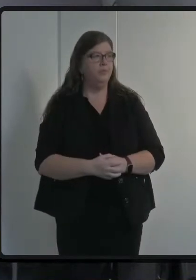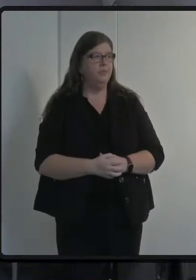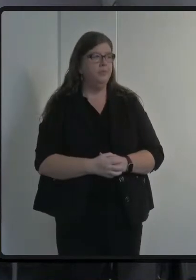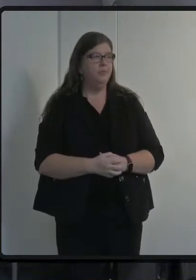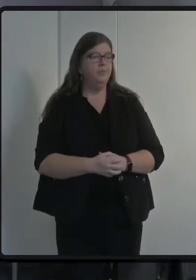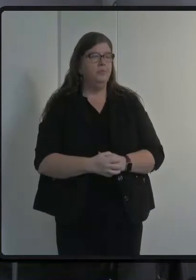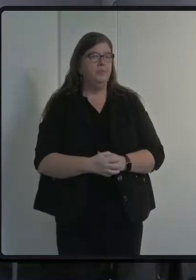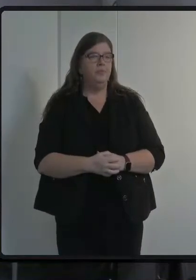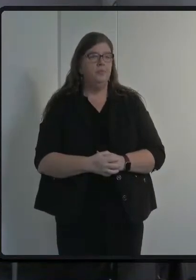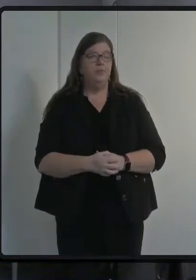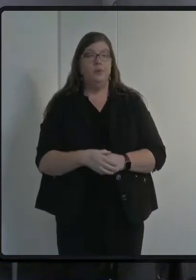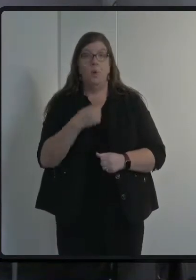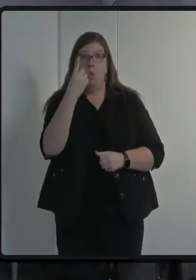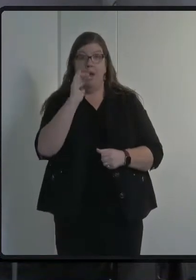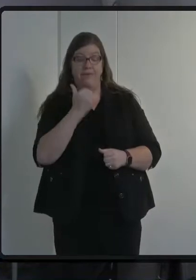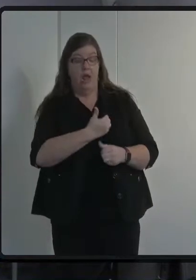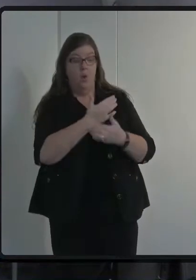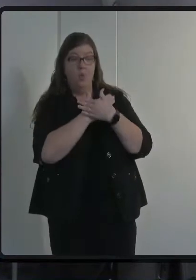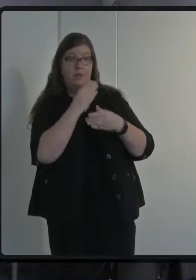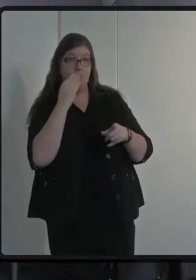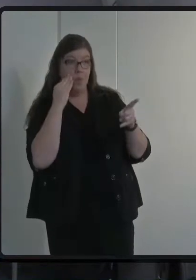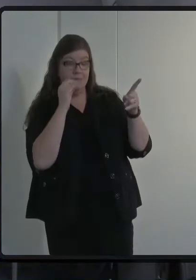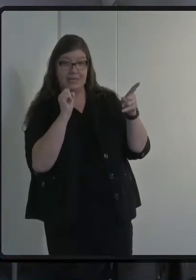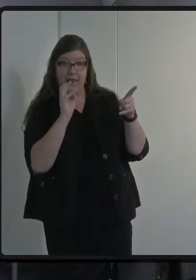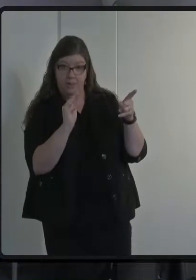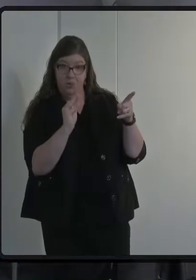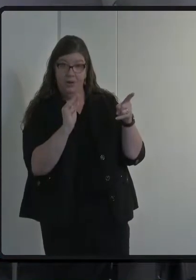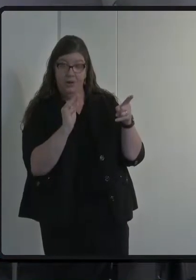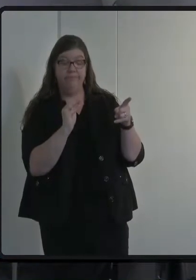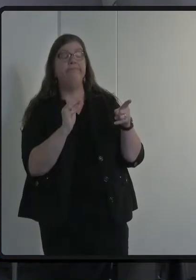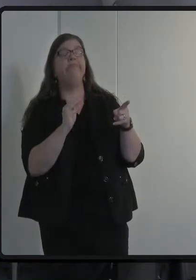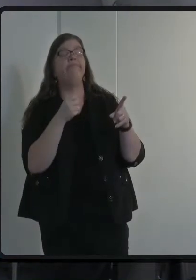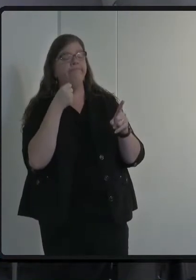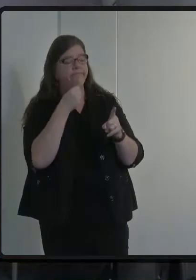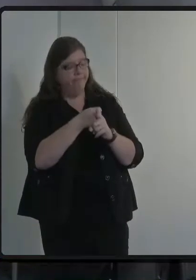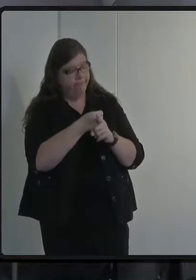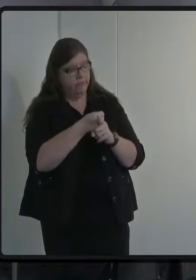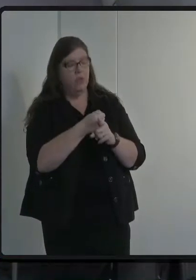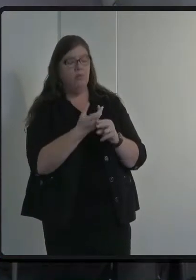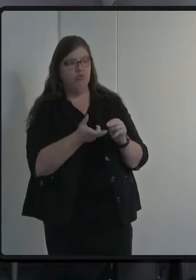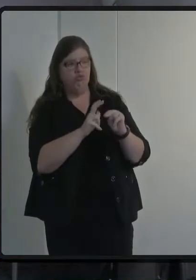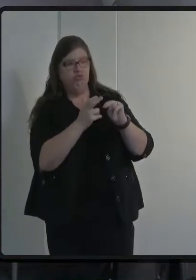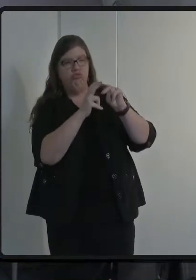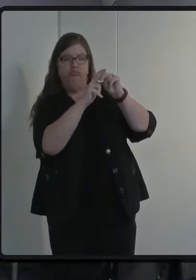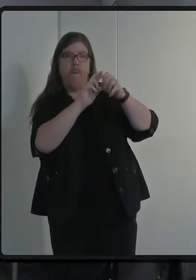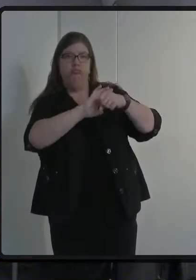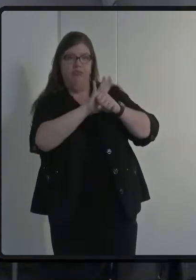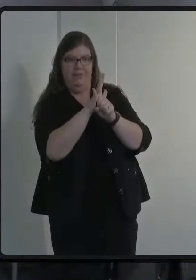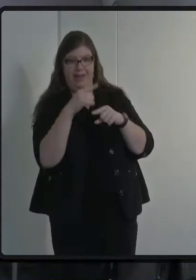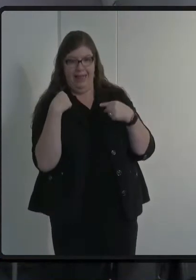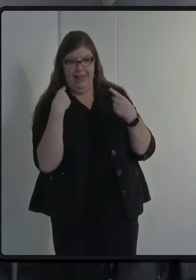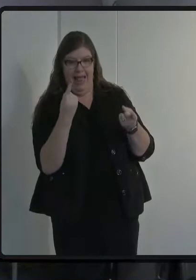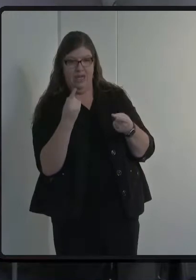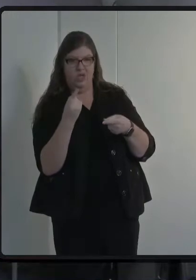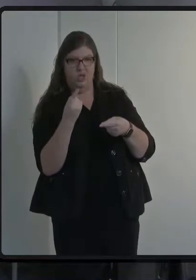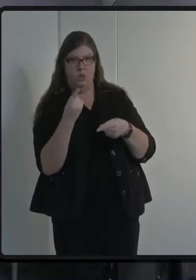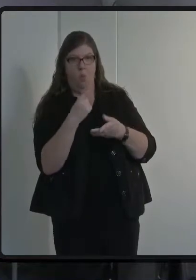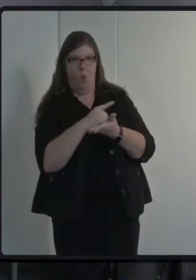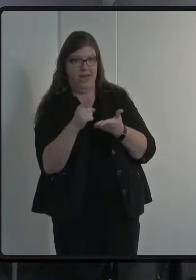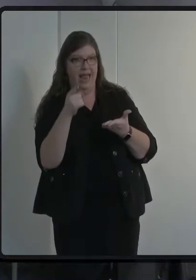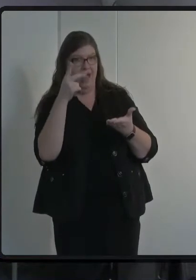One of our skilled nursing facilities in Santa Maria experienced a significant outbreak of COVID over the last 1.5